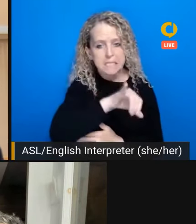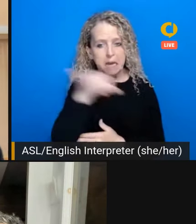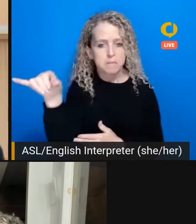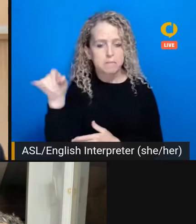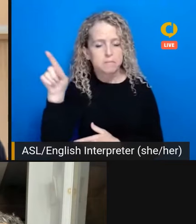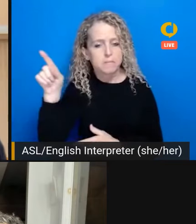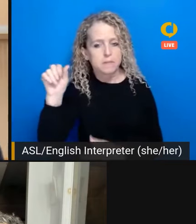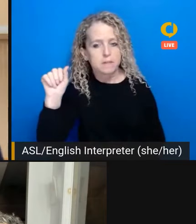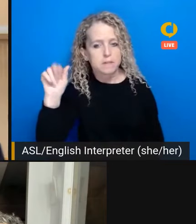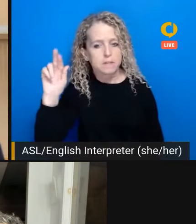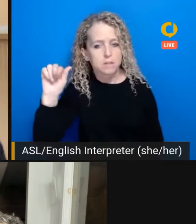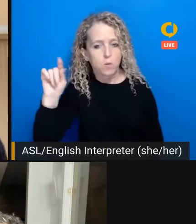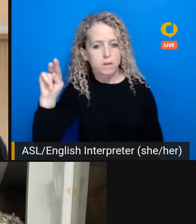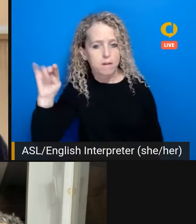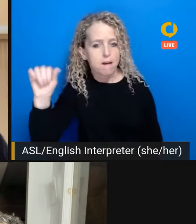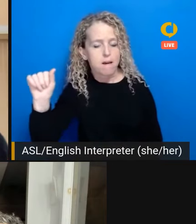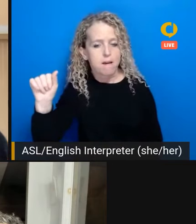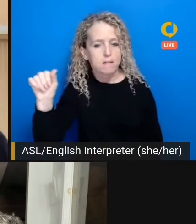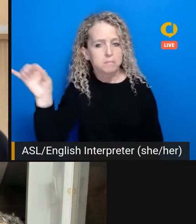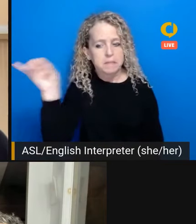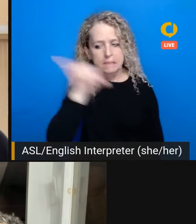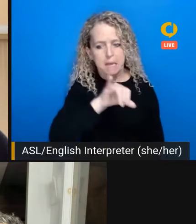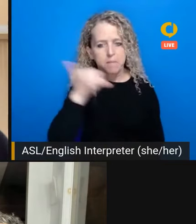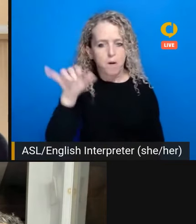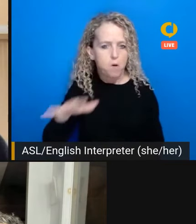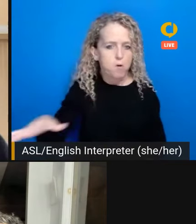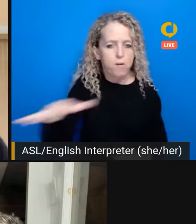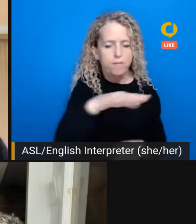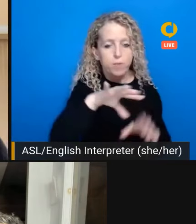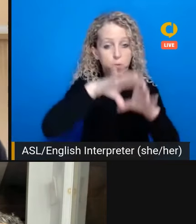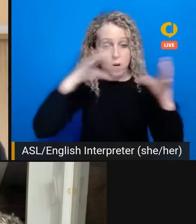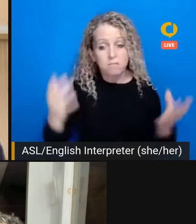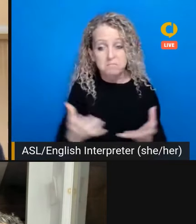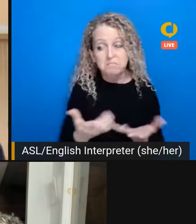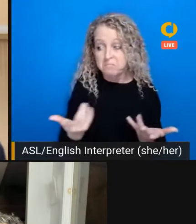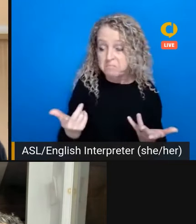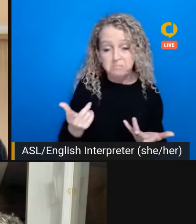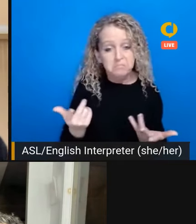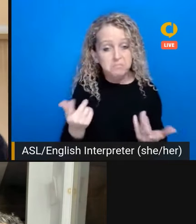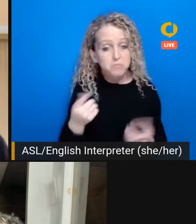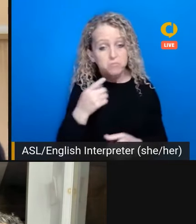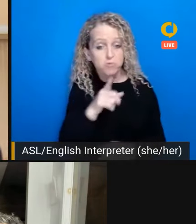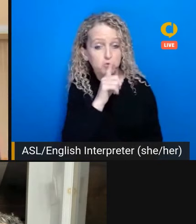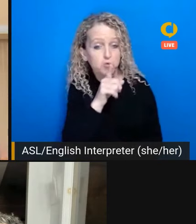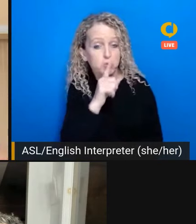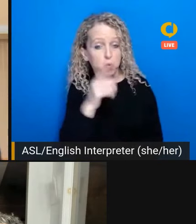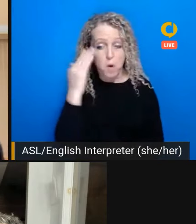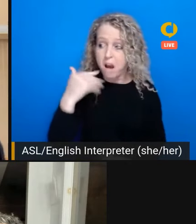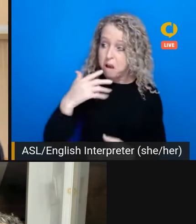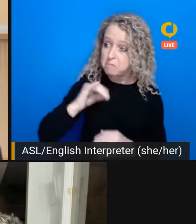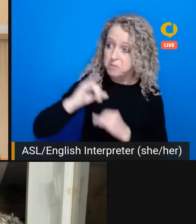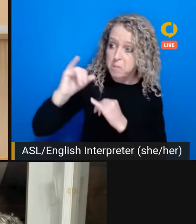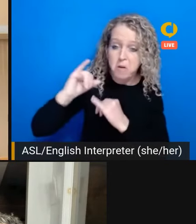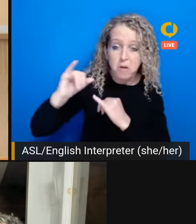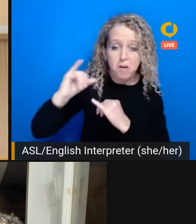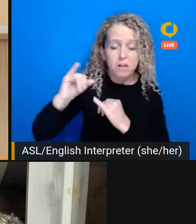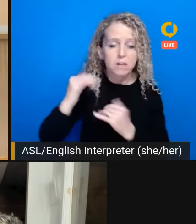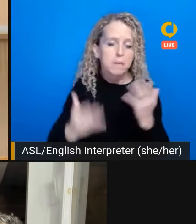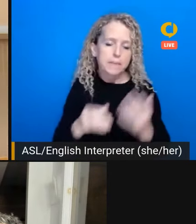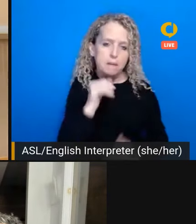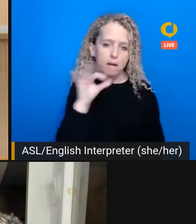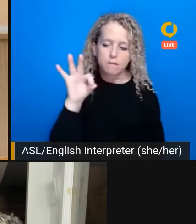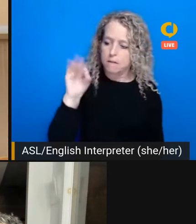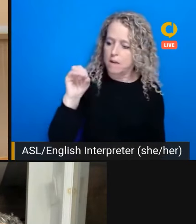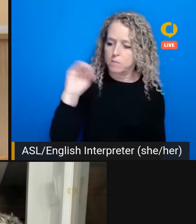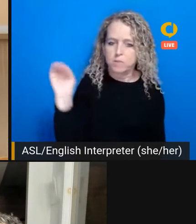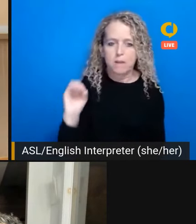the whole world. And there is some truth in it, because look at us, we are doing similar things right now, right? But maybe not 90% of us were